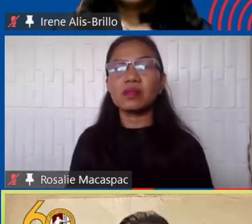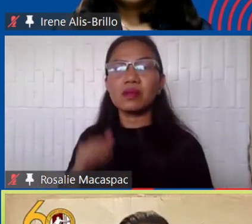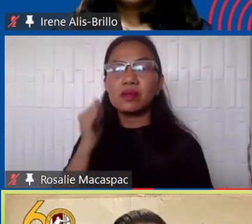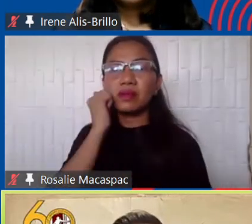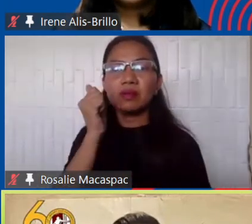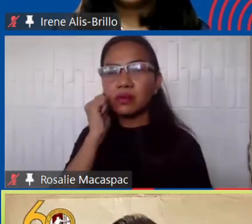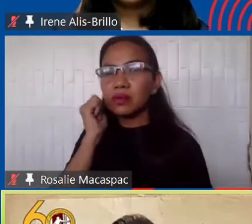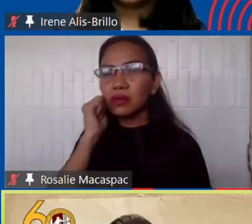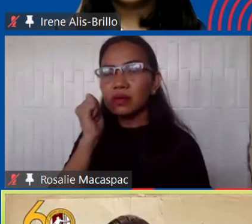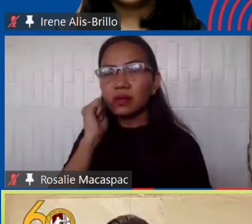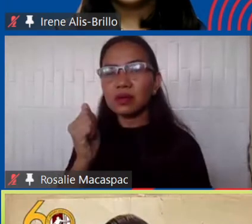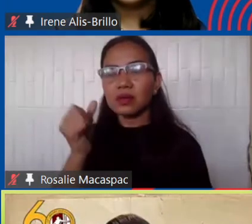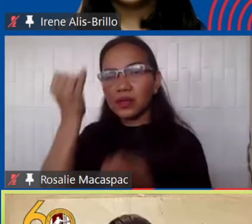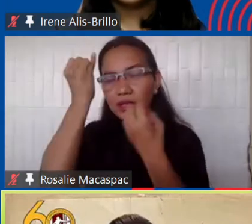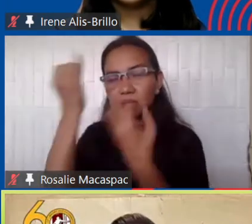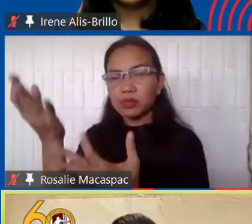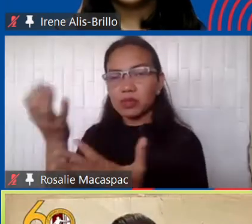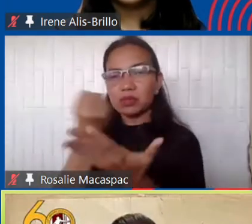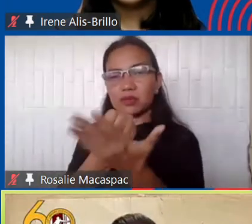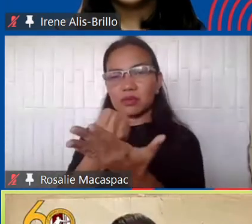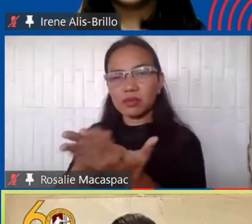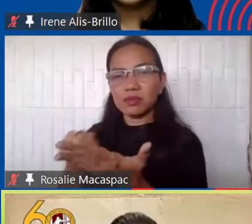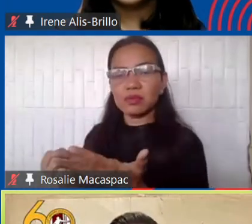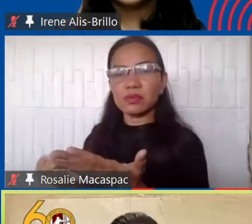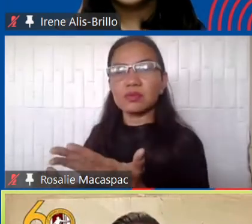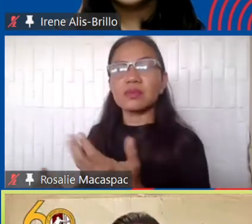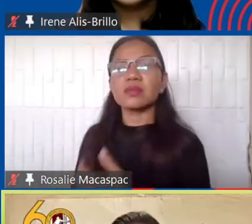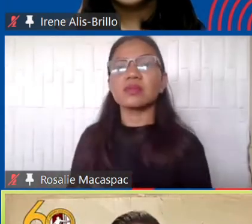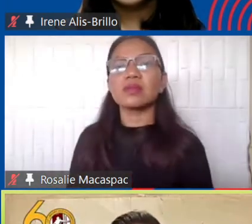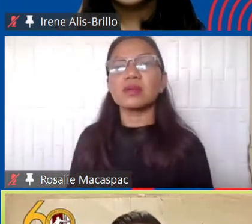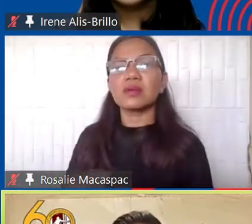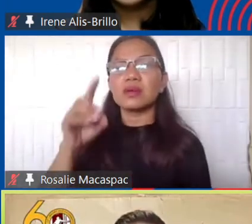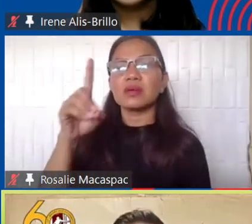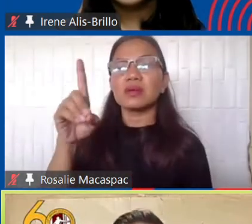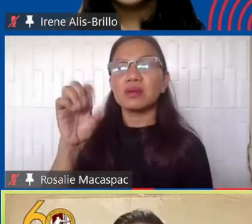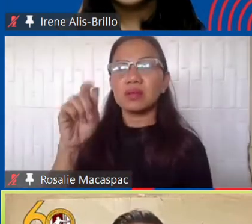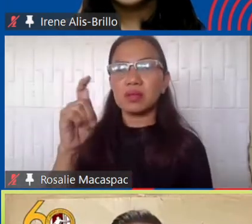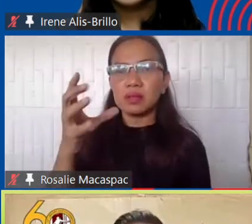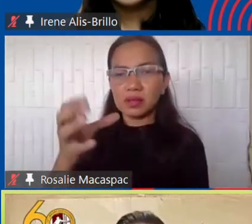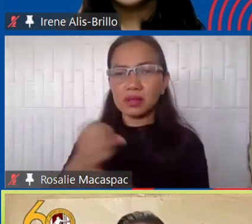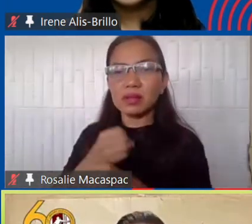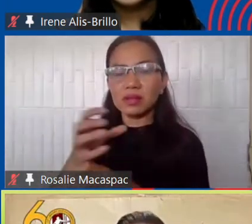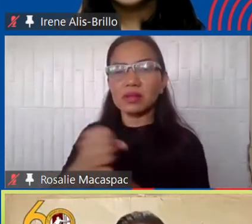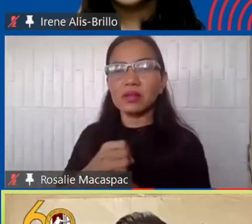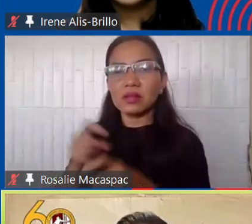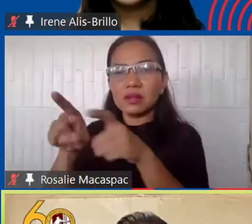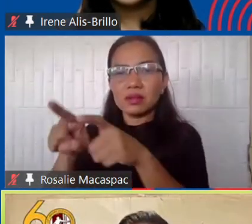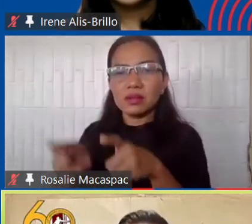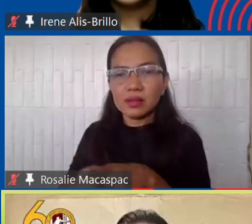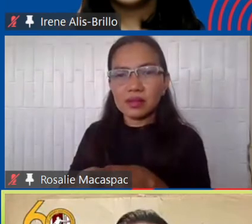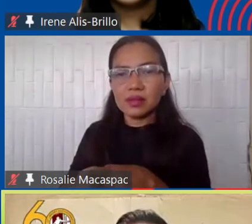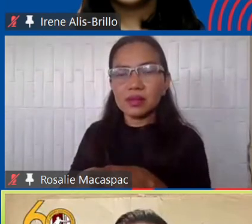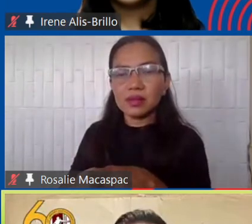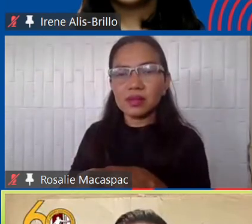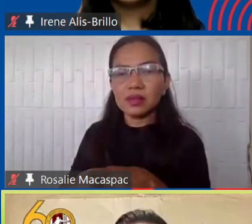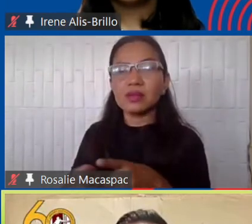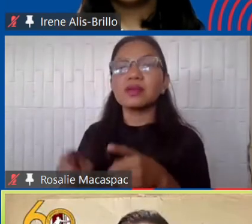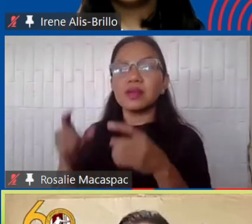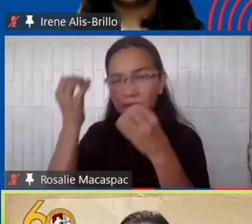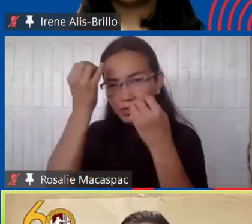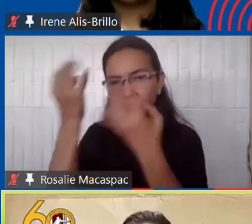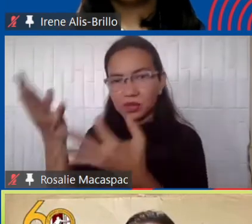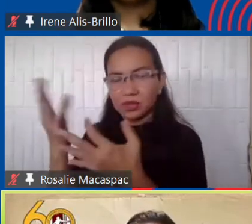provide information sources, but data, collective data, is also information,